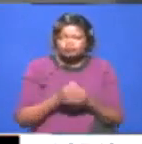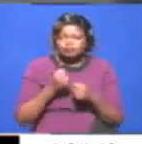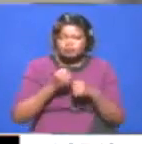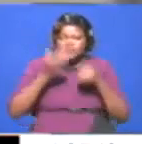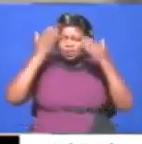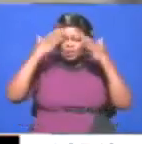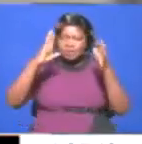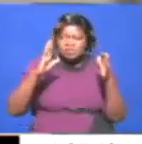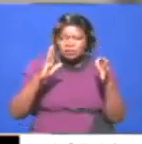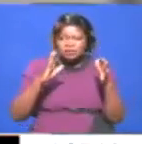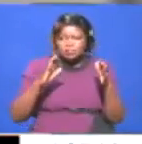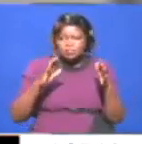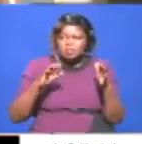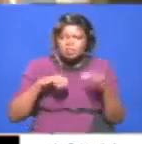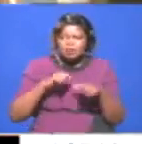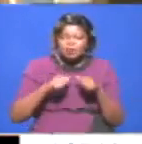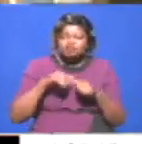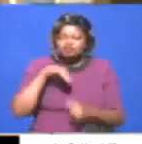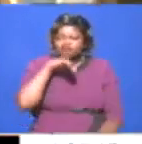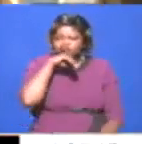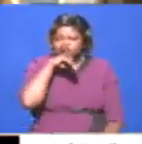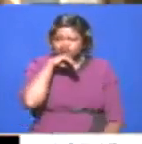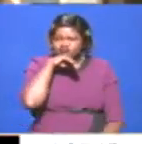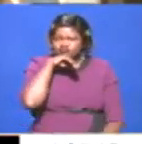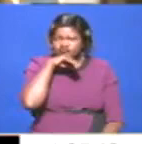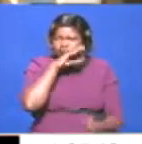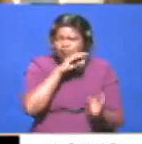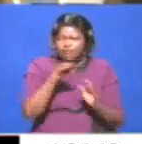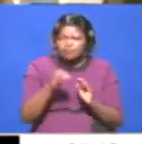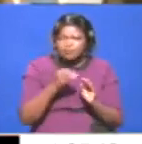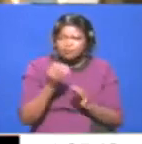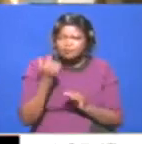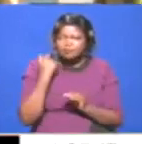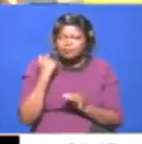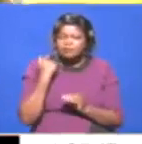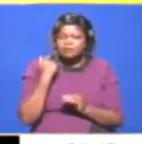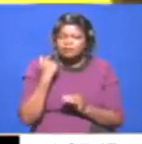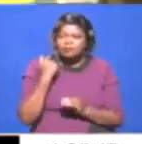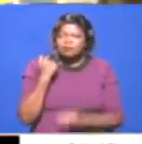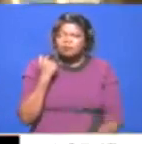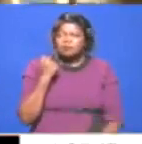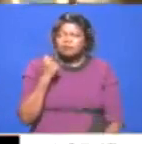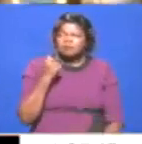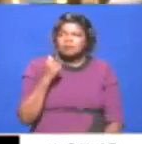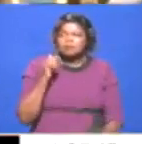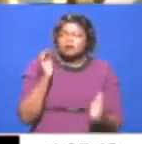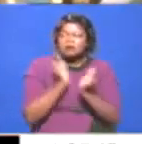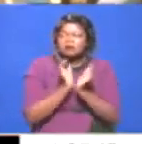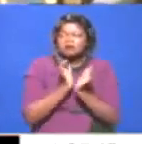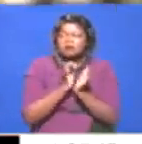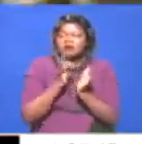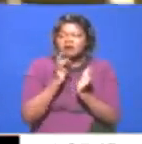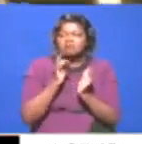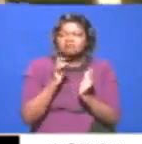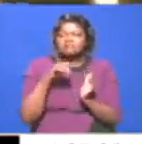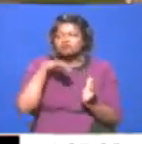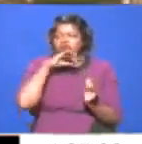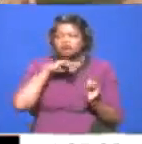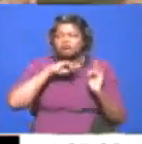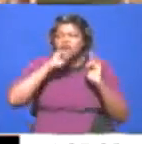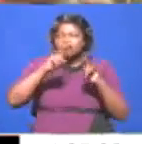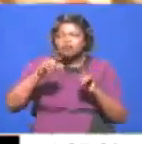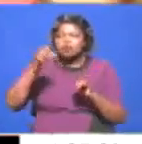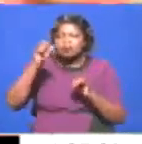Odinga's Azimio la Umoja movement. Kule Kasarani, Baba anaenda State House.